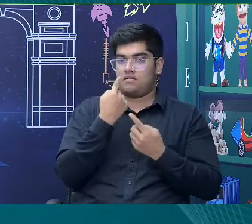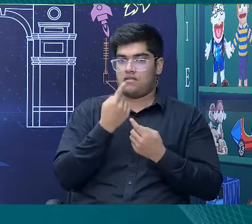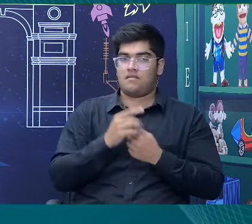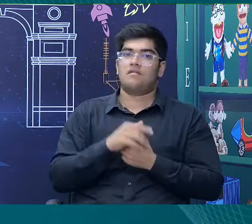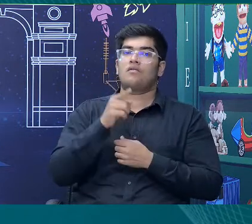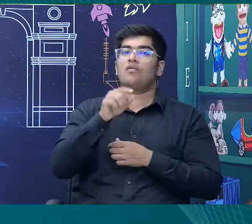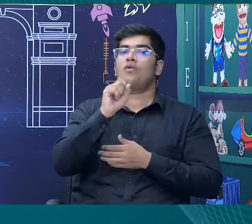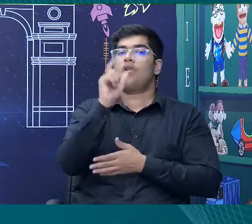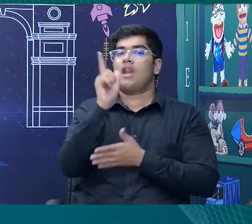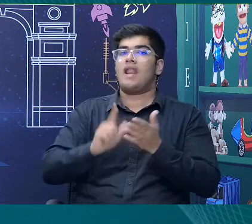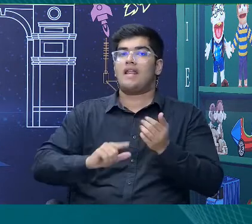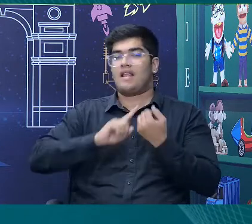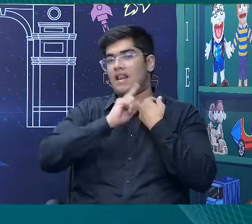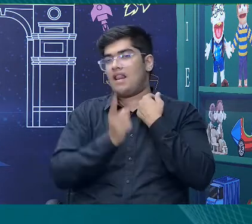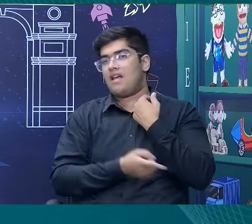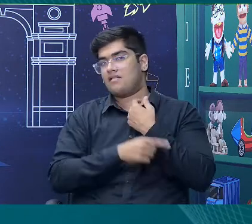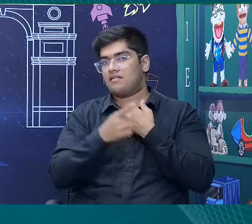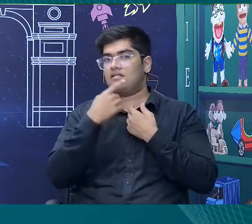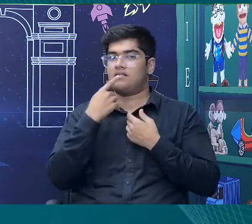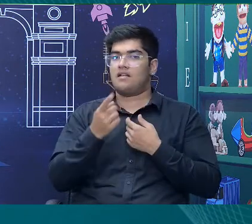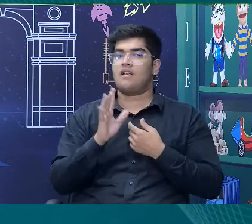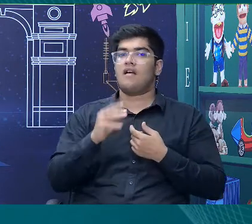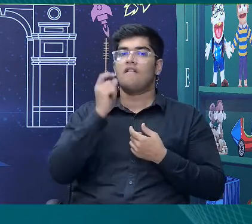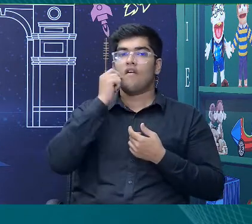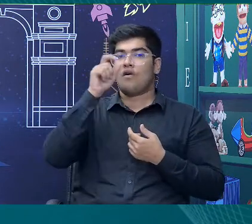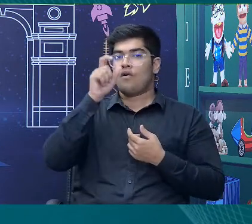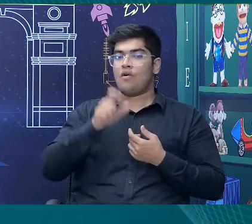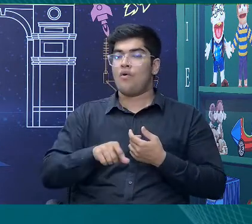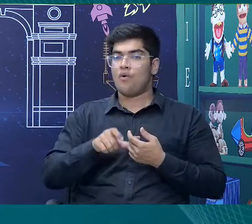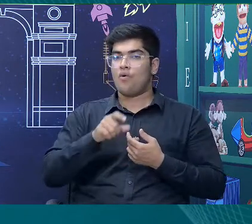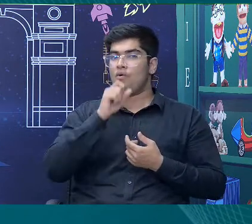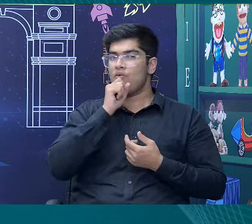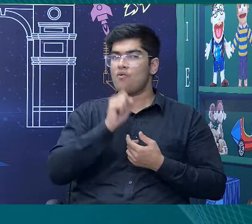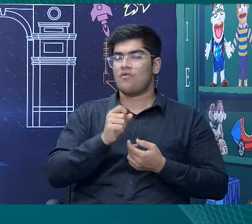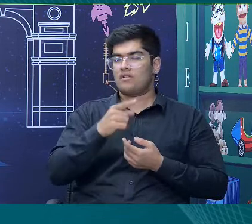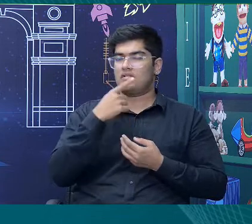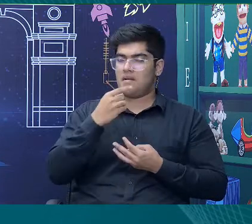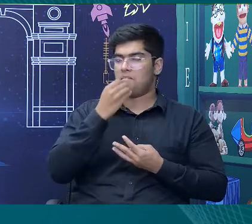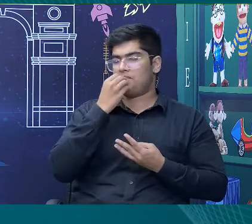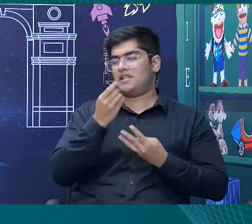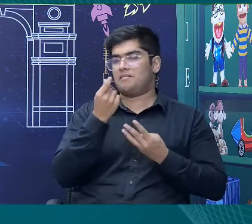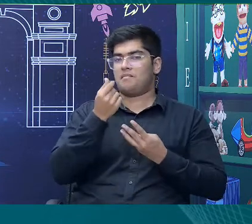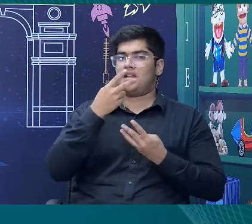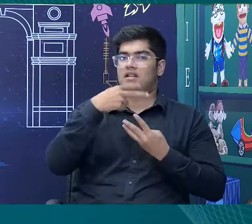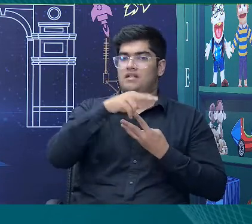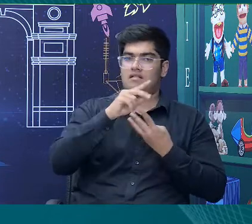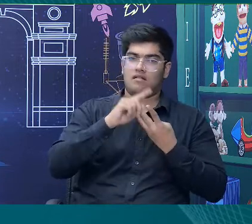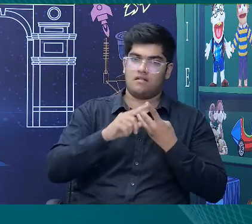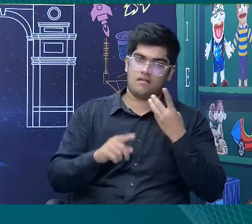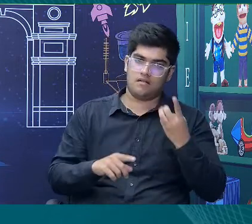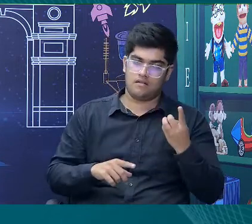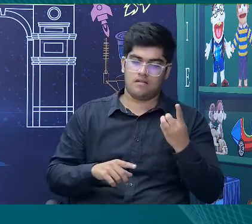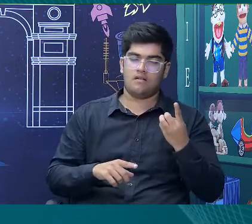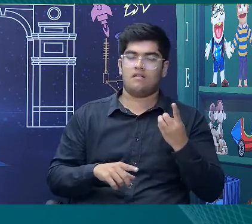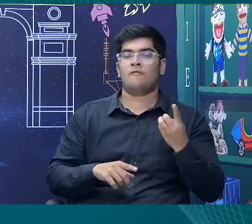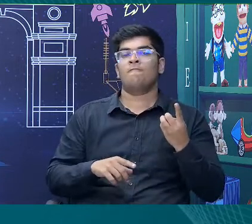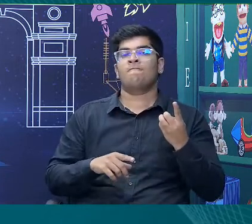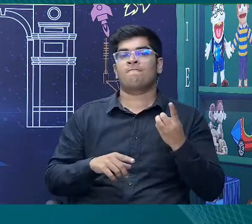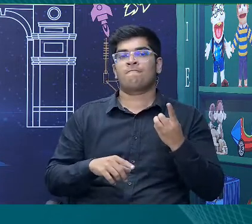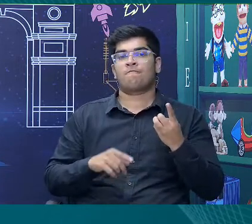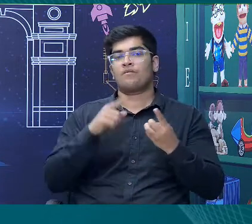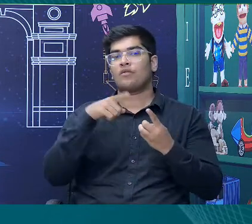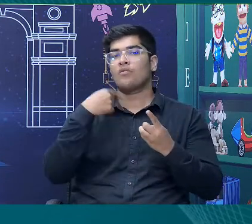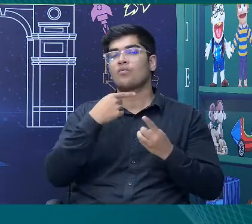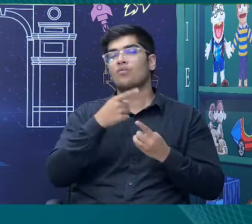in his letter at the end. You know, the old man, please return the money to the, he says, please return the money to the old man